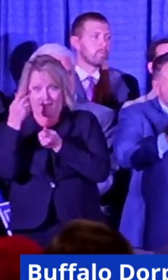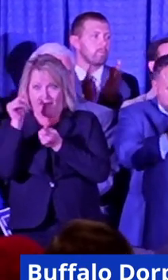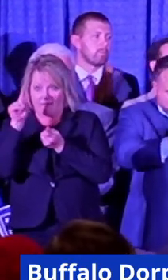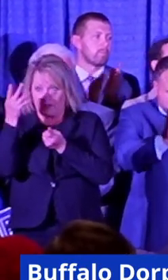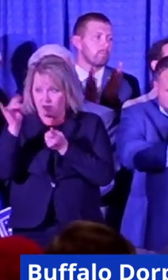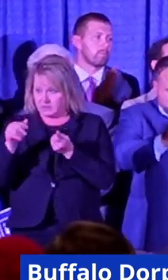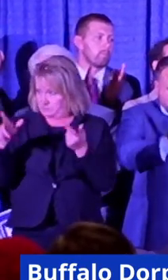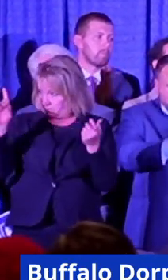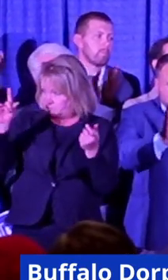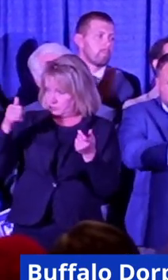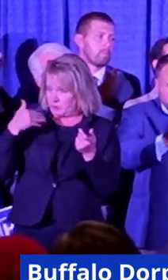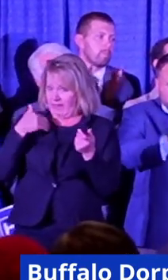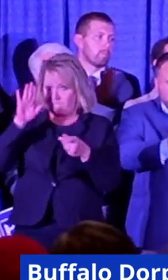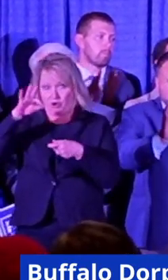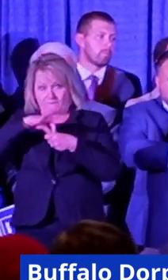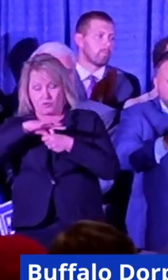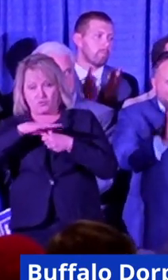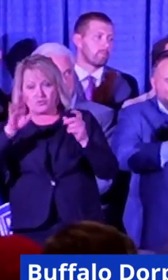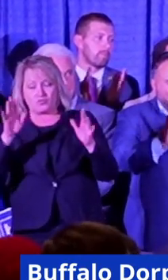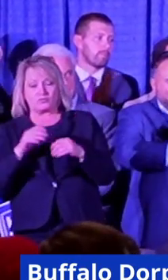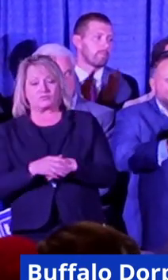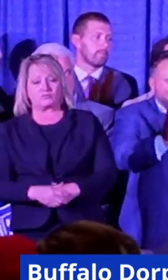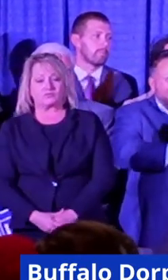back? Do you have Kathy's vote?